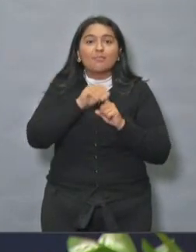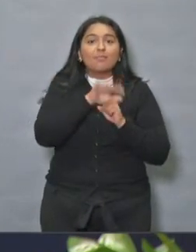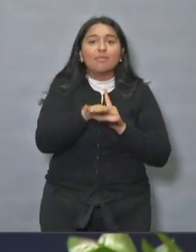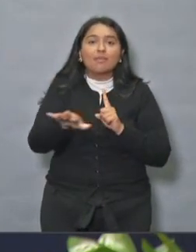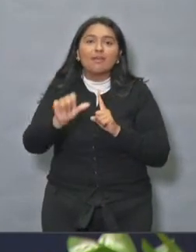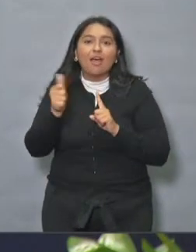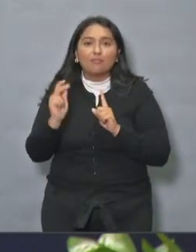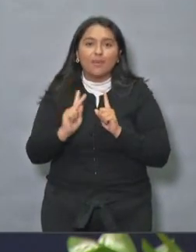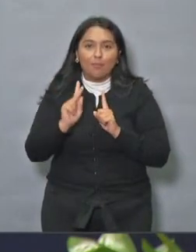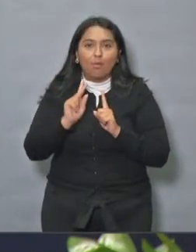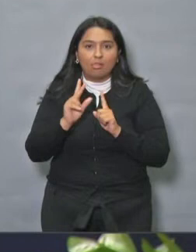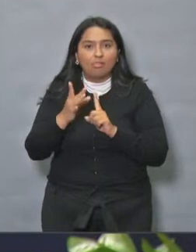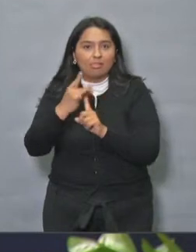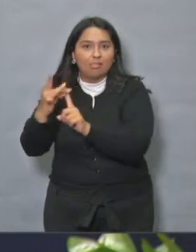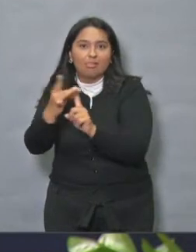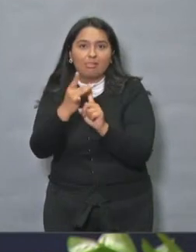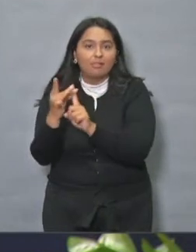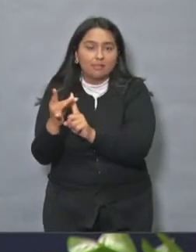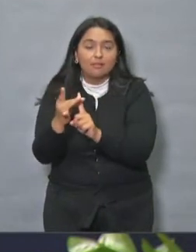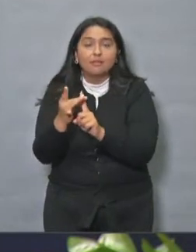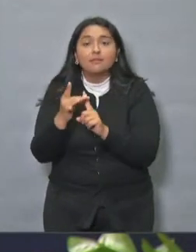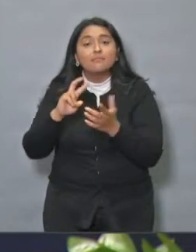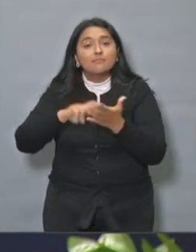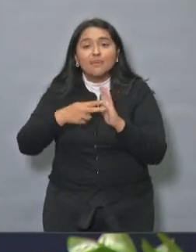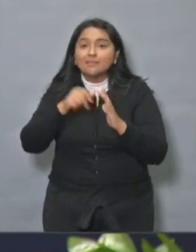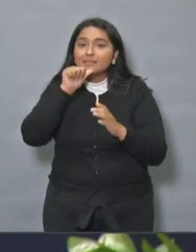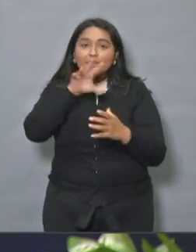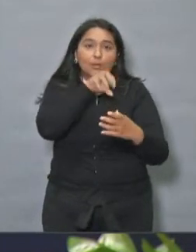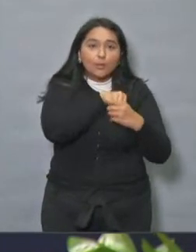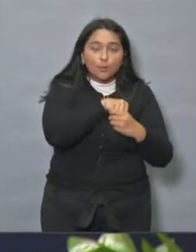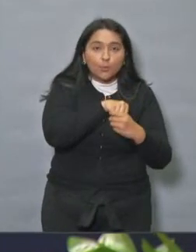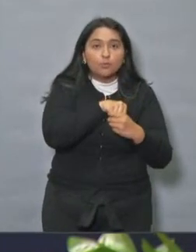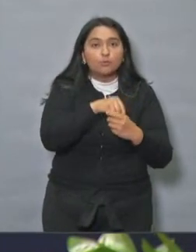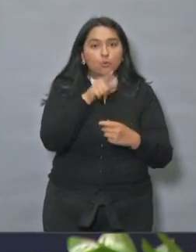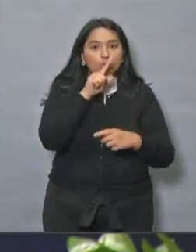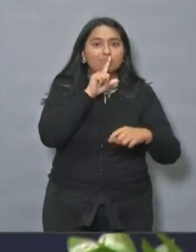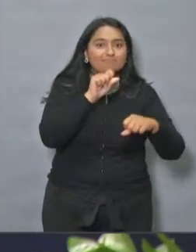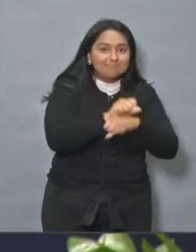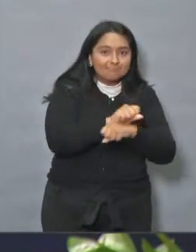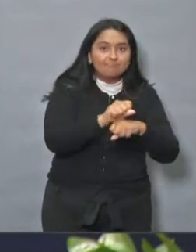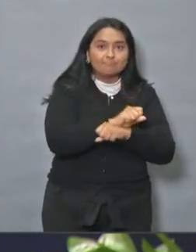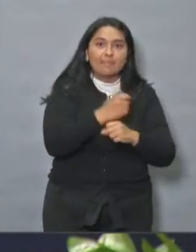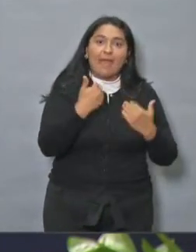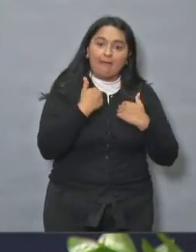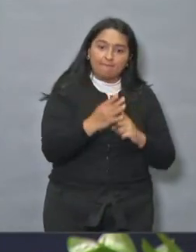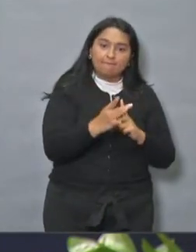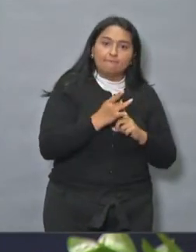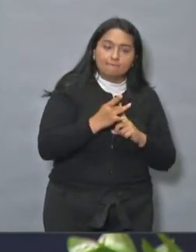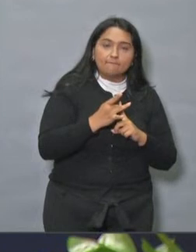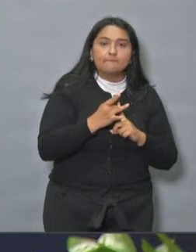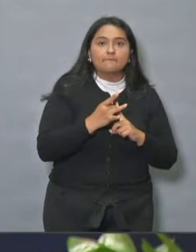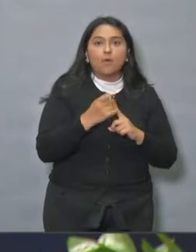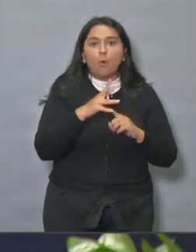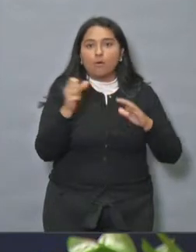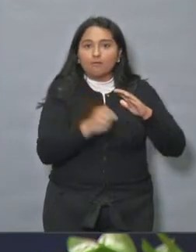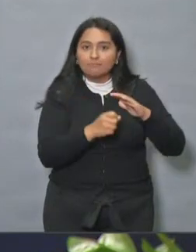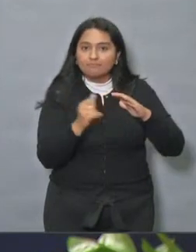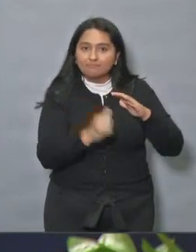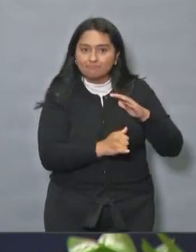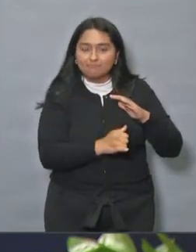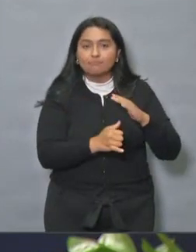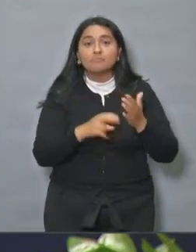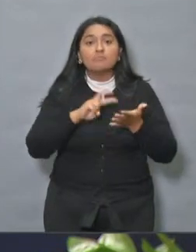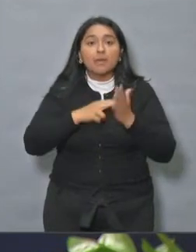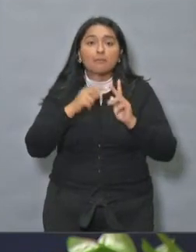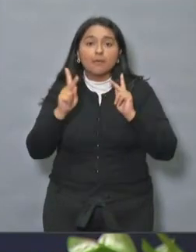It does not, therefore, include those who are known to be infected but are isolated. That would include people who are in the hospital